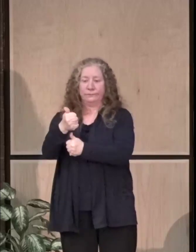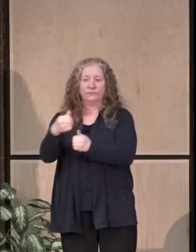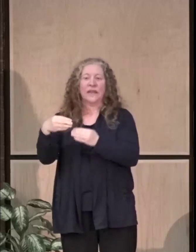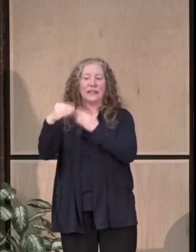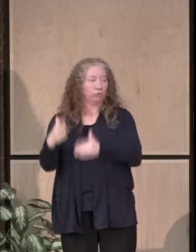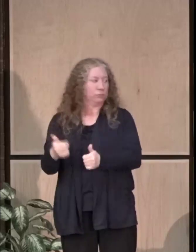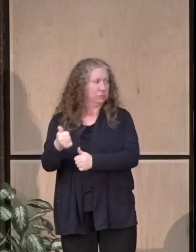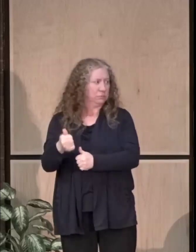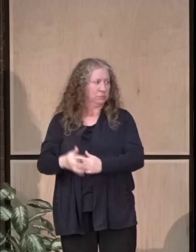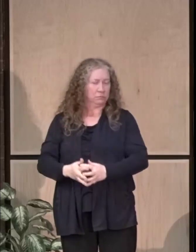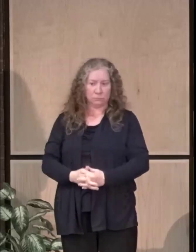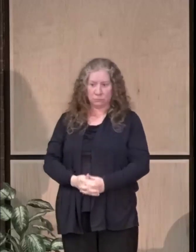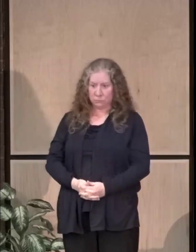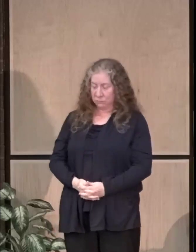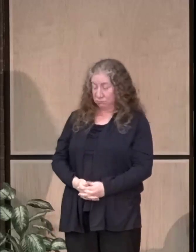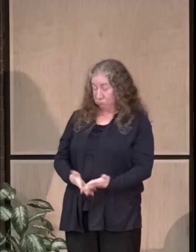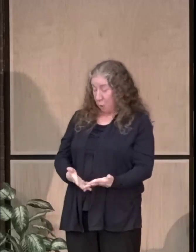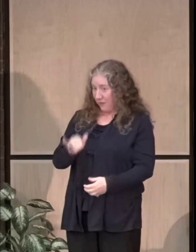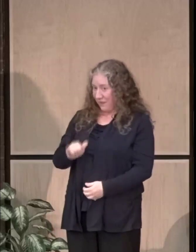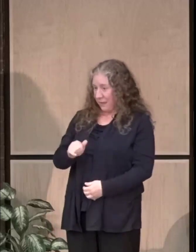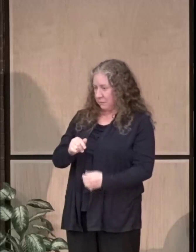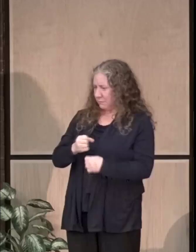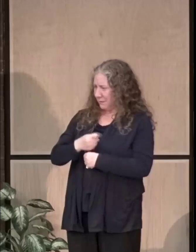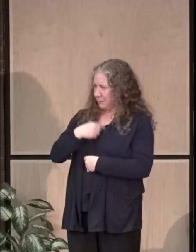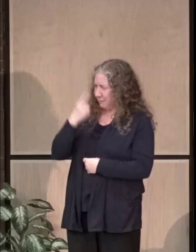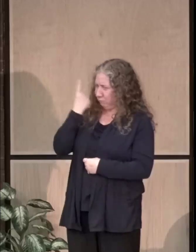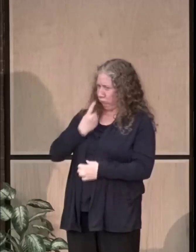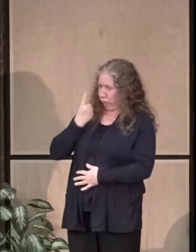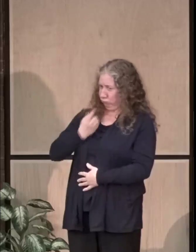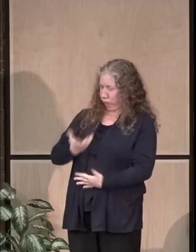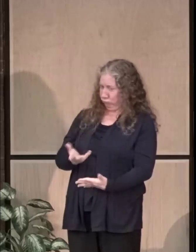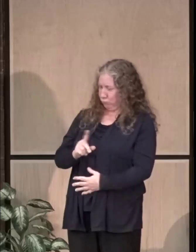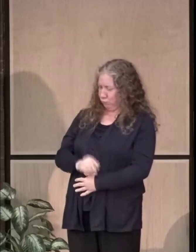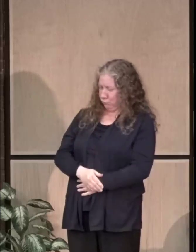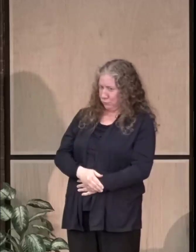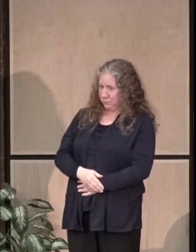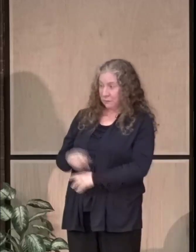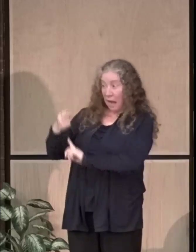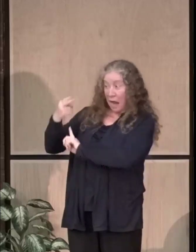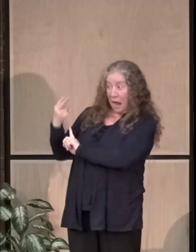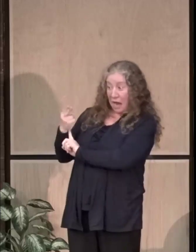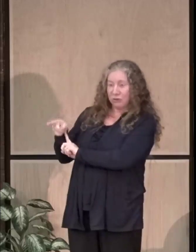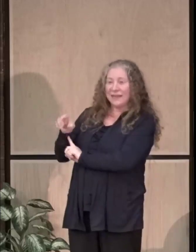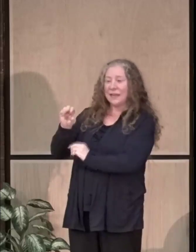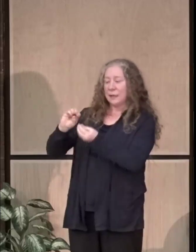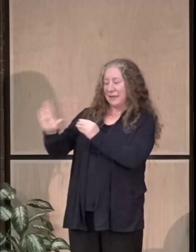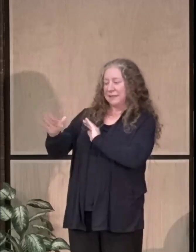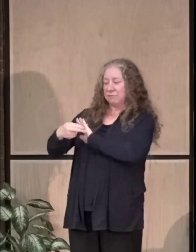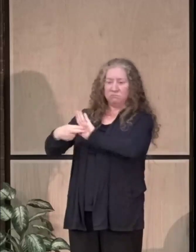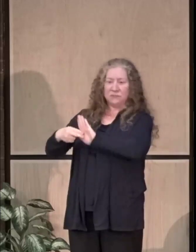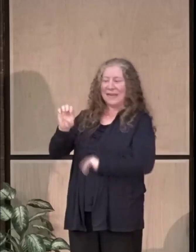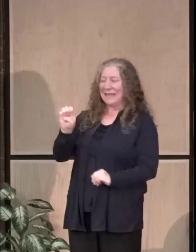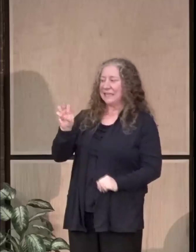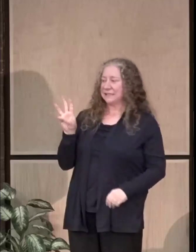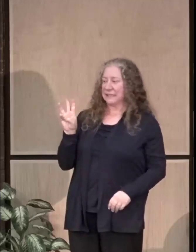that's raises a question. What's that question? Hodgson is an E6, right?